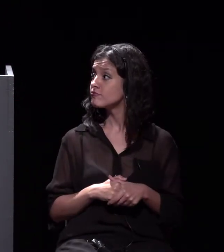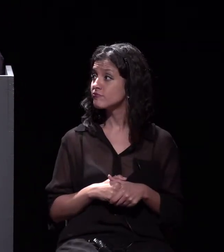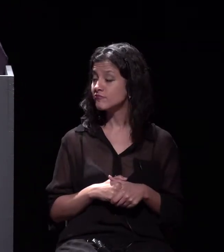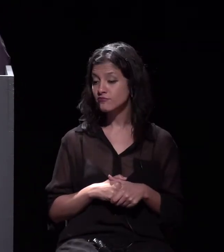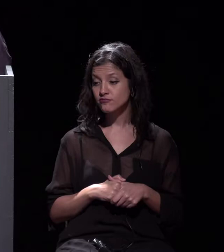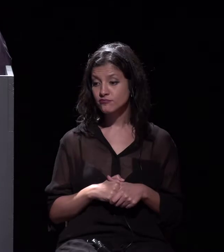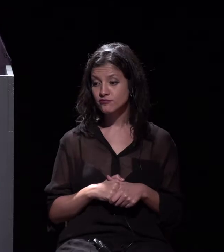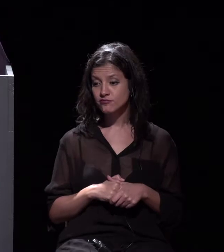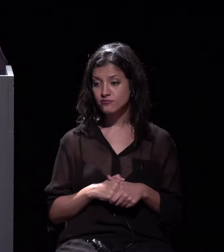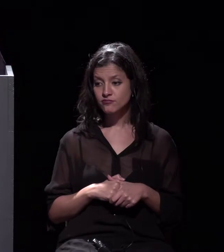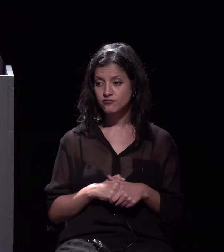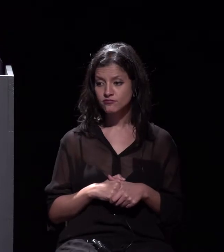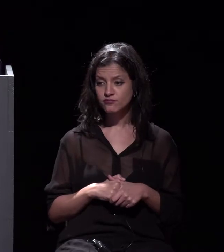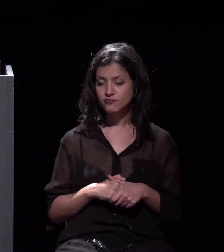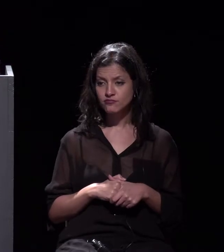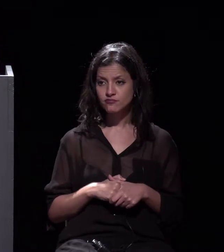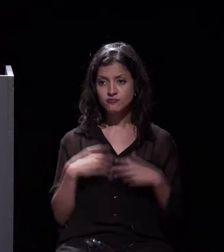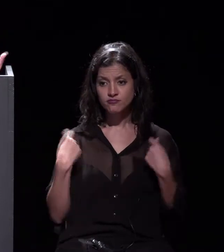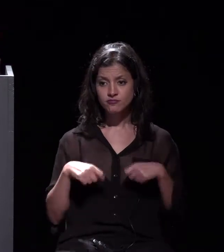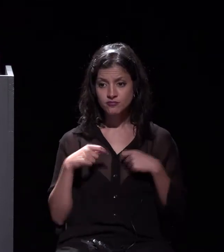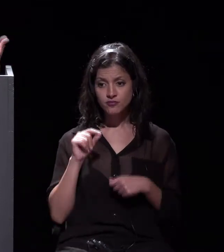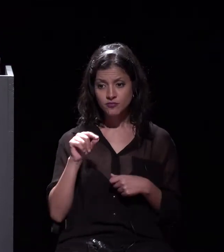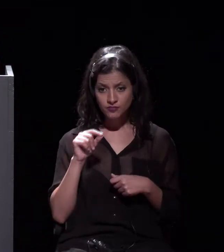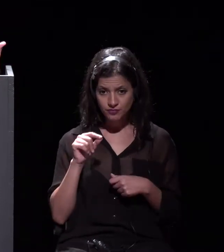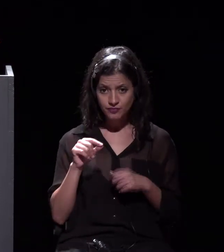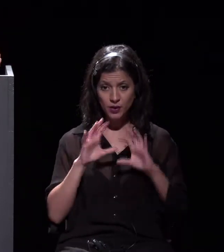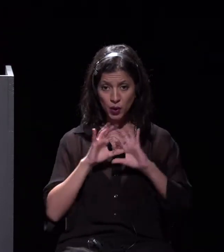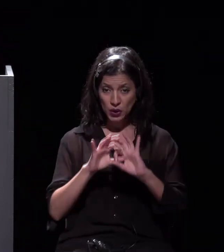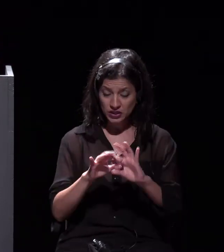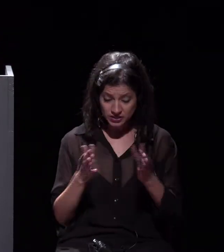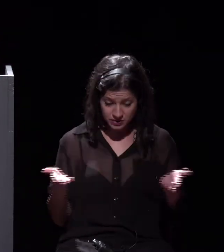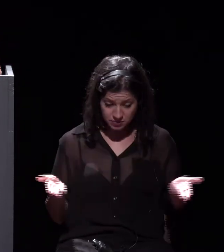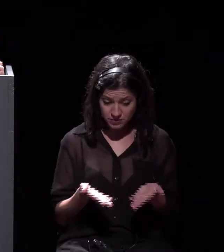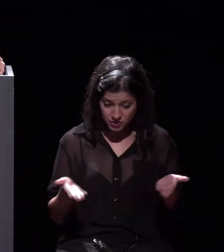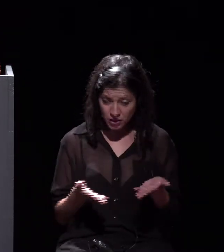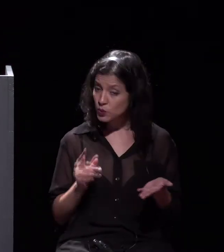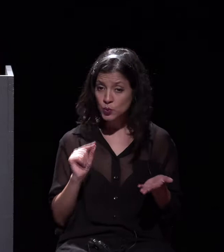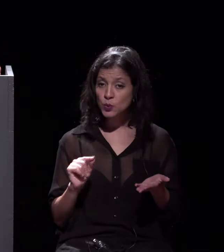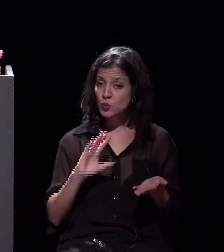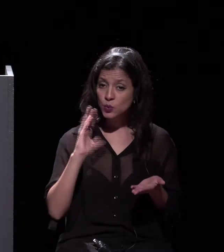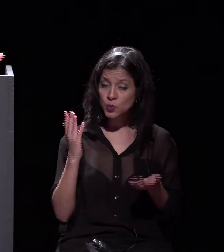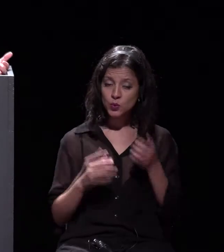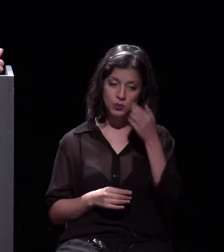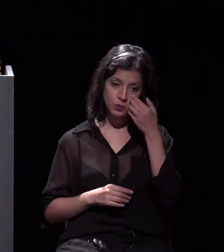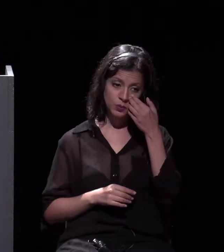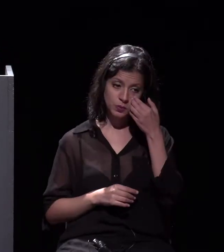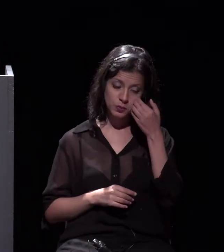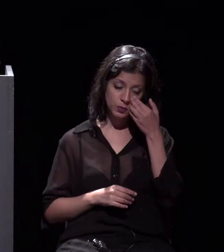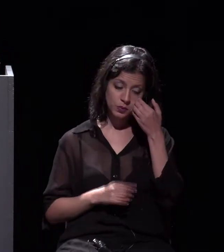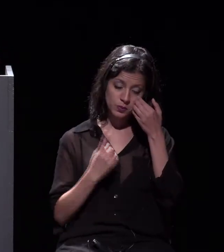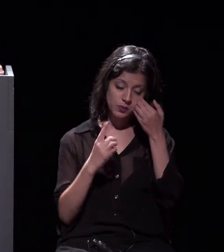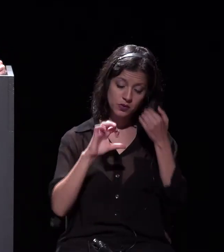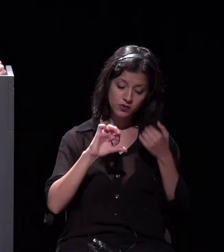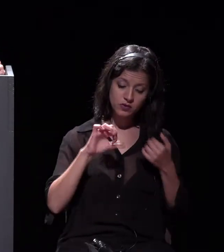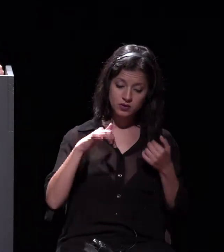alert awareness of the immediate context. Okay. So of course, if the roundtable was in May '72, by September, a coup d'etat had